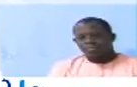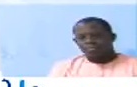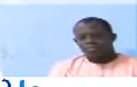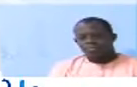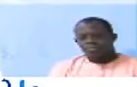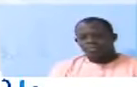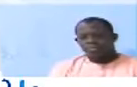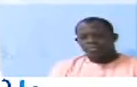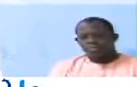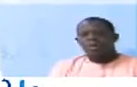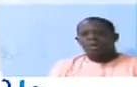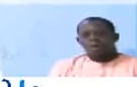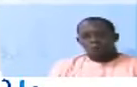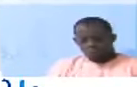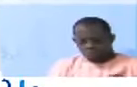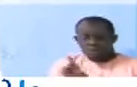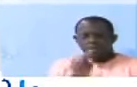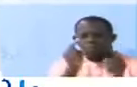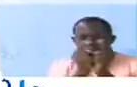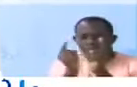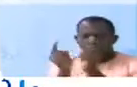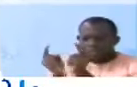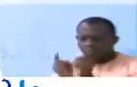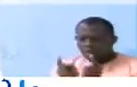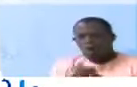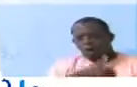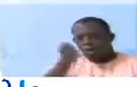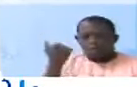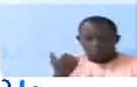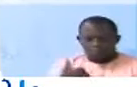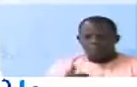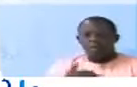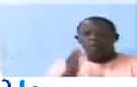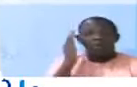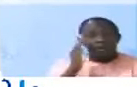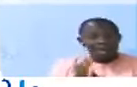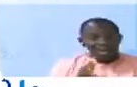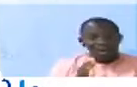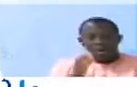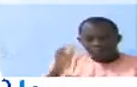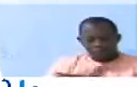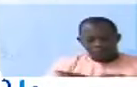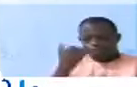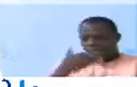other people there, but I didn't know them before.